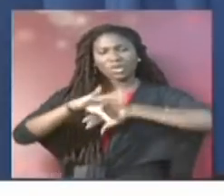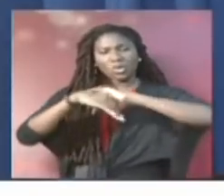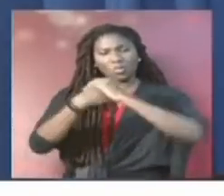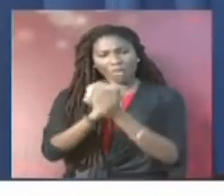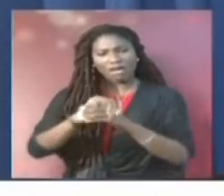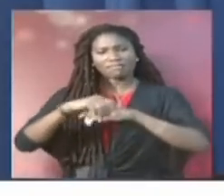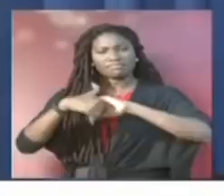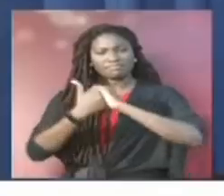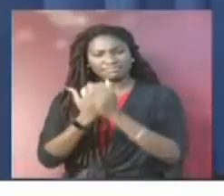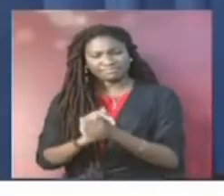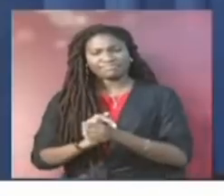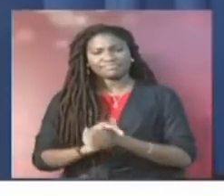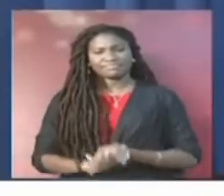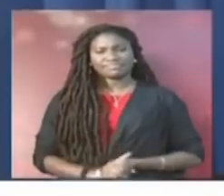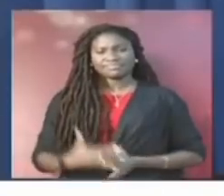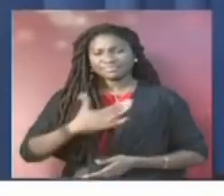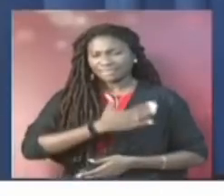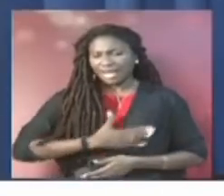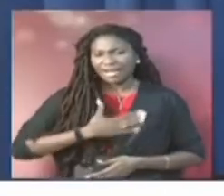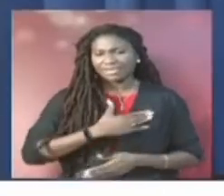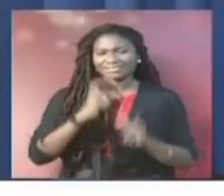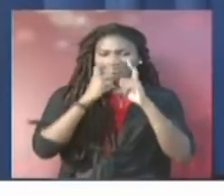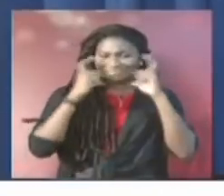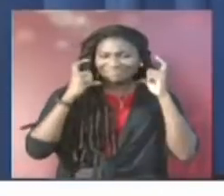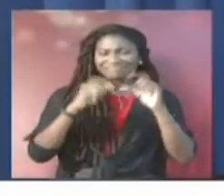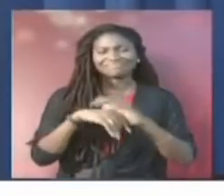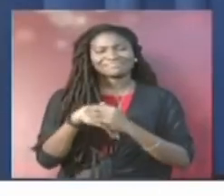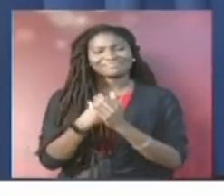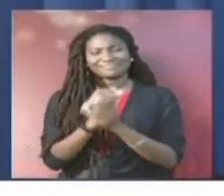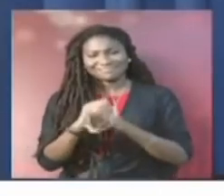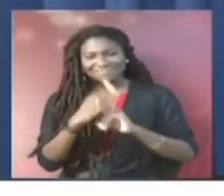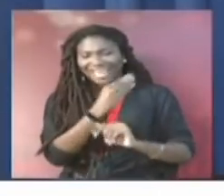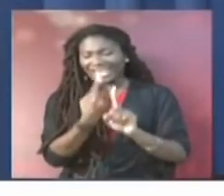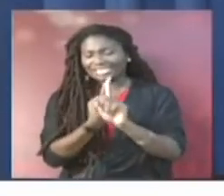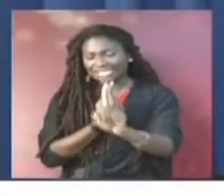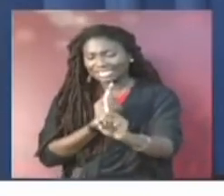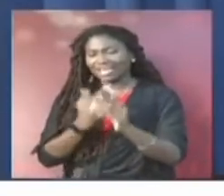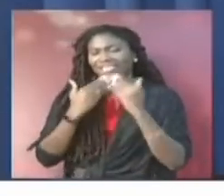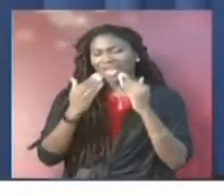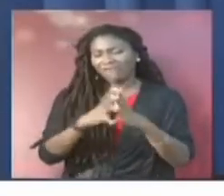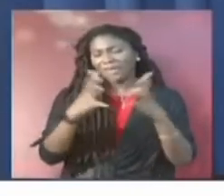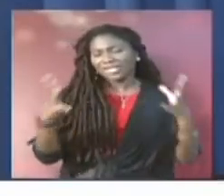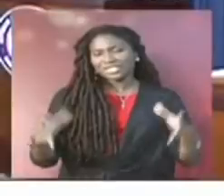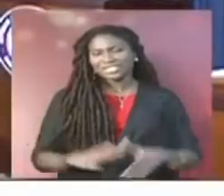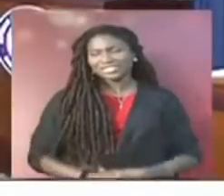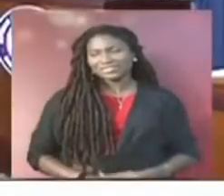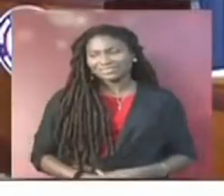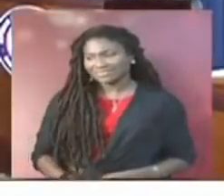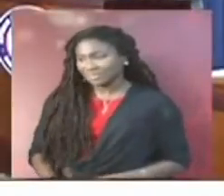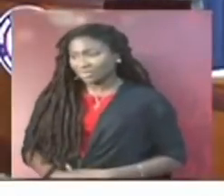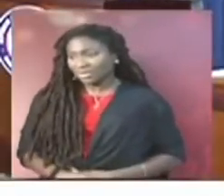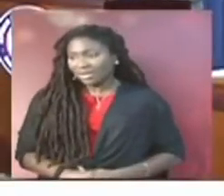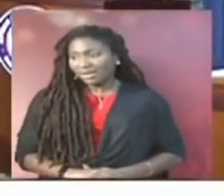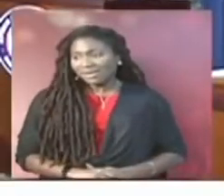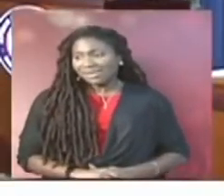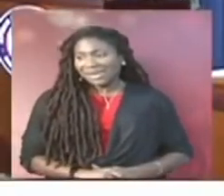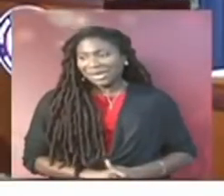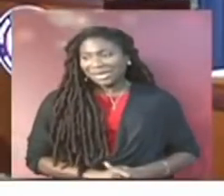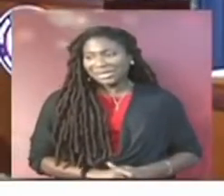hands, let's wear our mask properly, and let's watch our distance. Thank you very much.